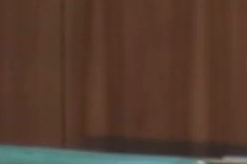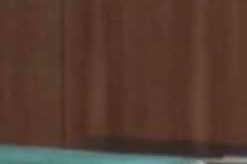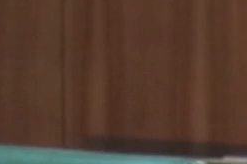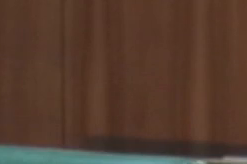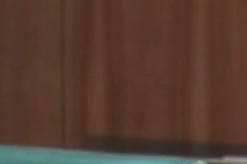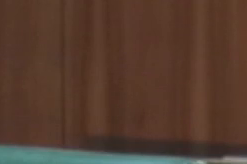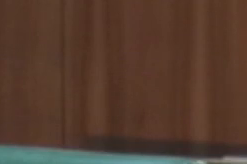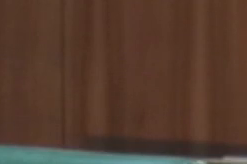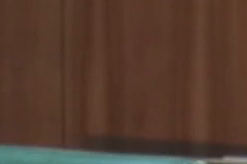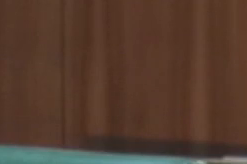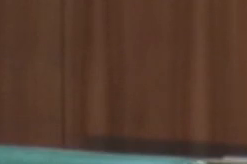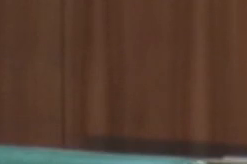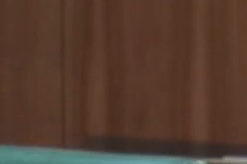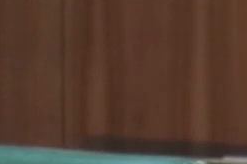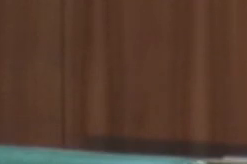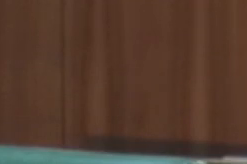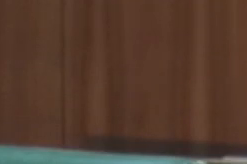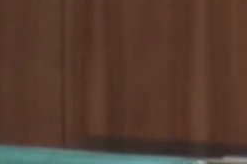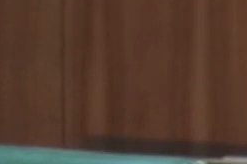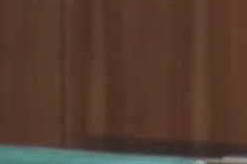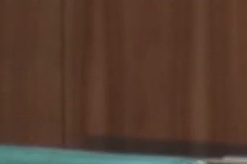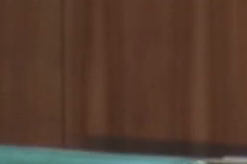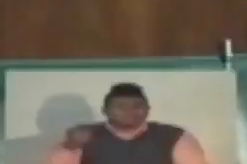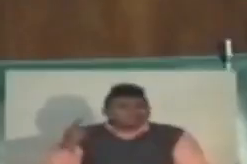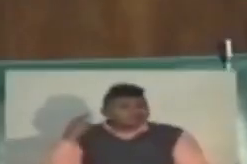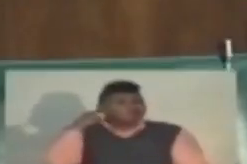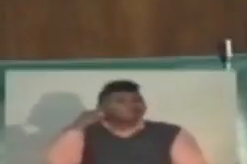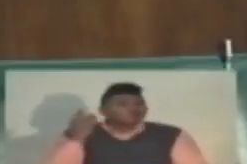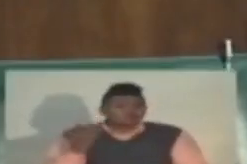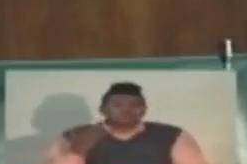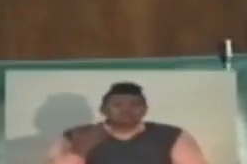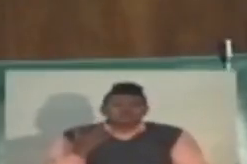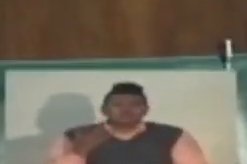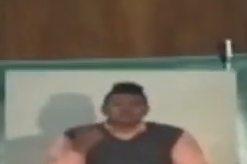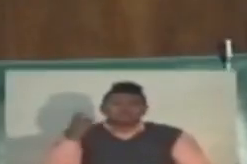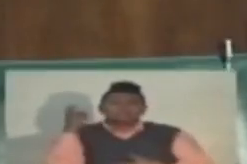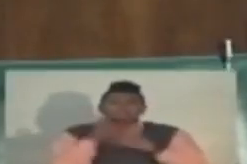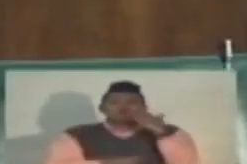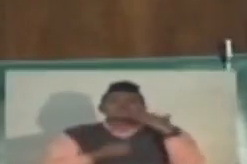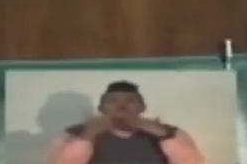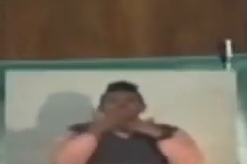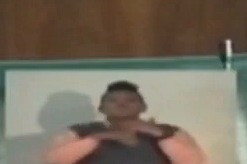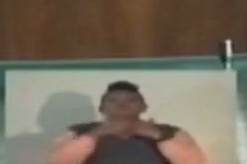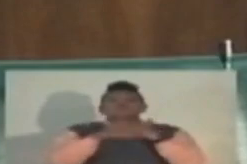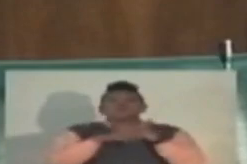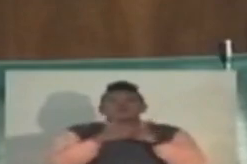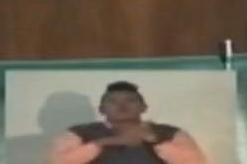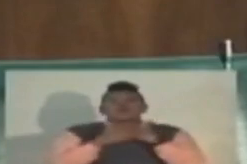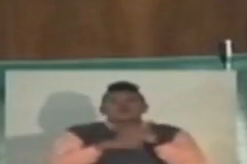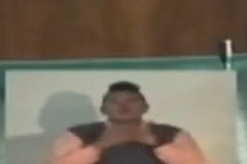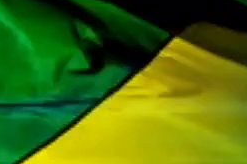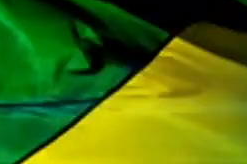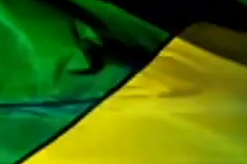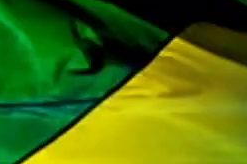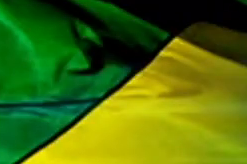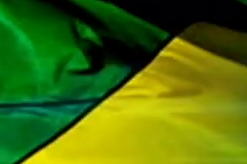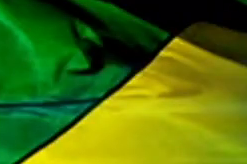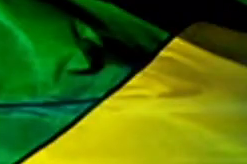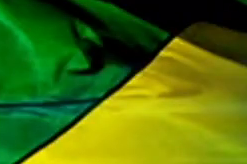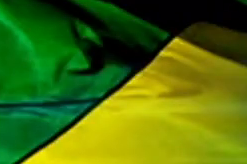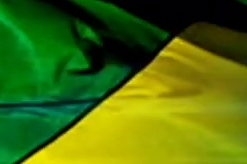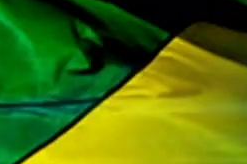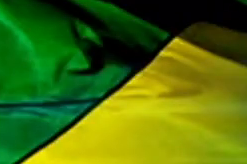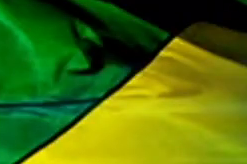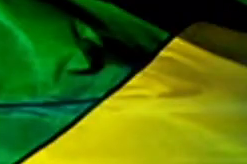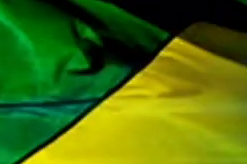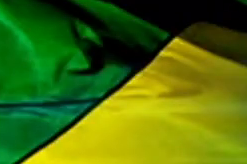of Government Business, Kamina Johnson Smith, notice of which was given by Senator Dr Floyd Morris. Also on the